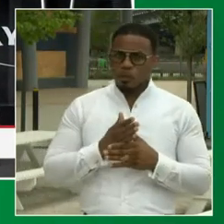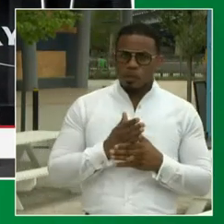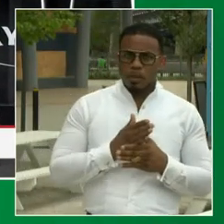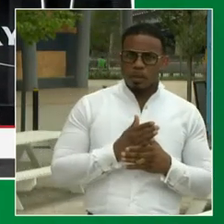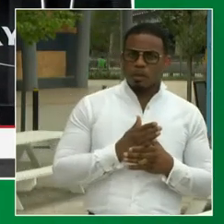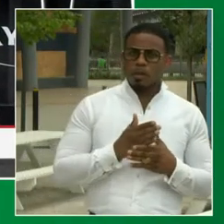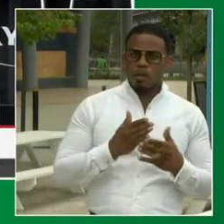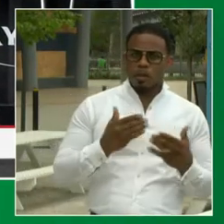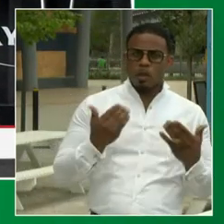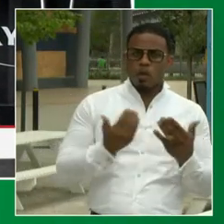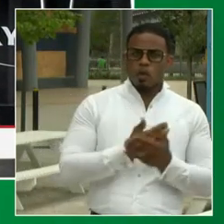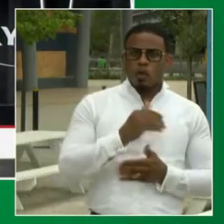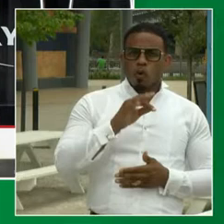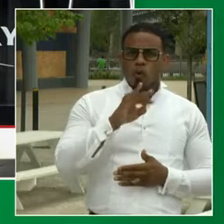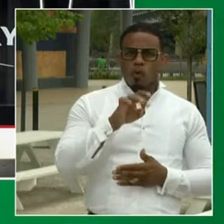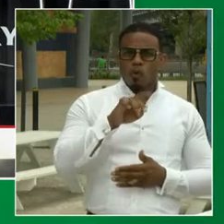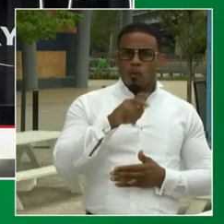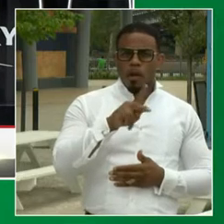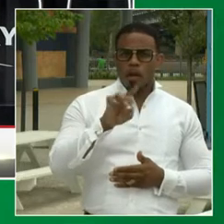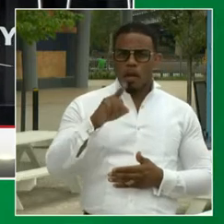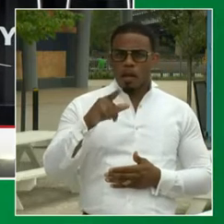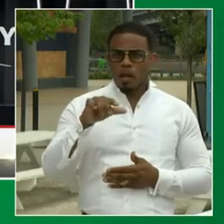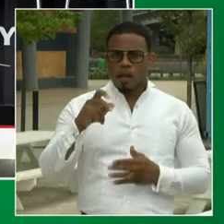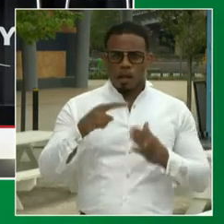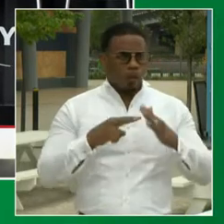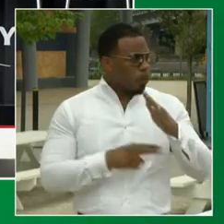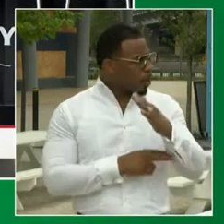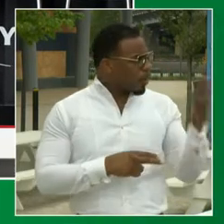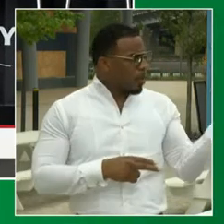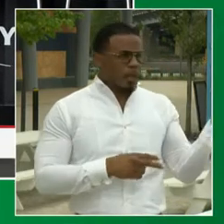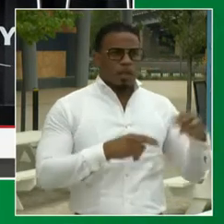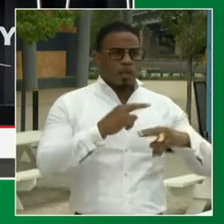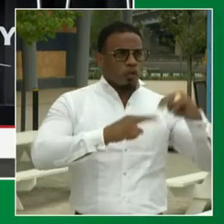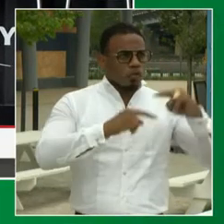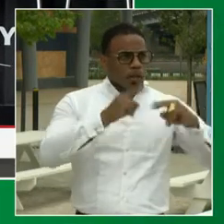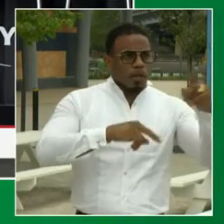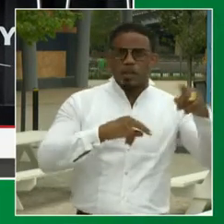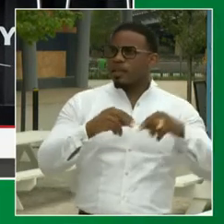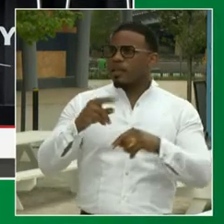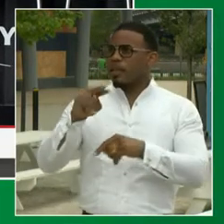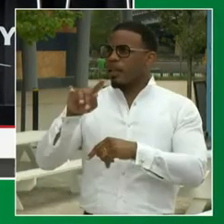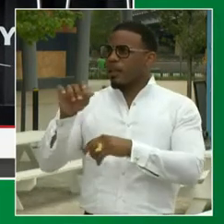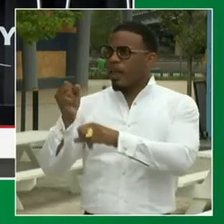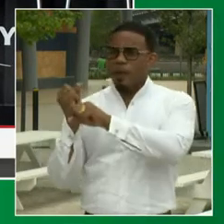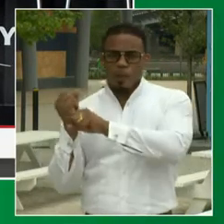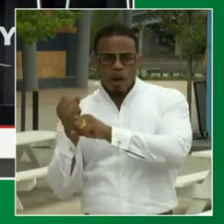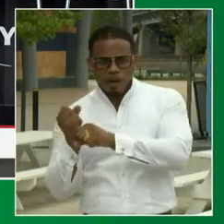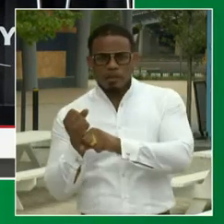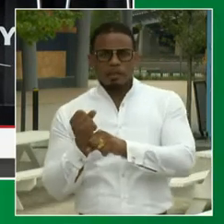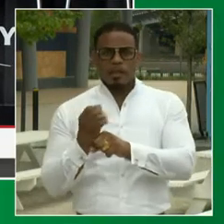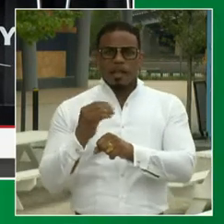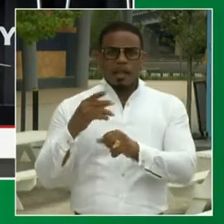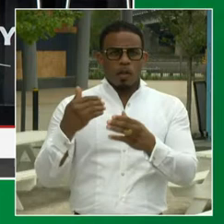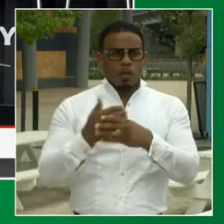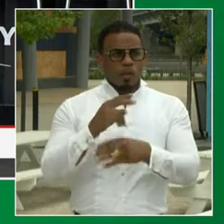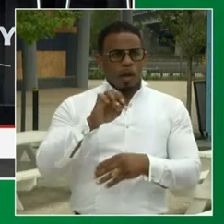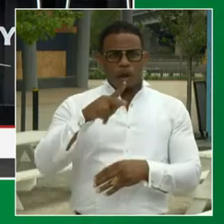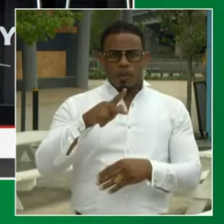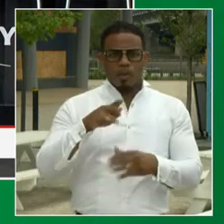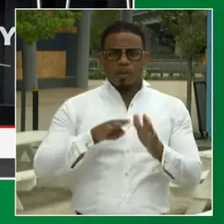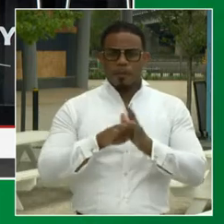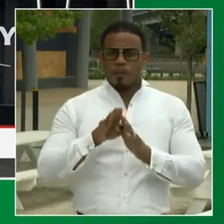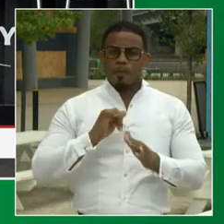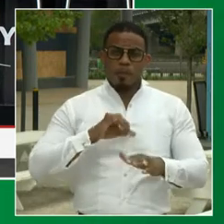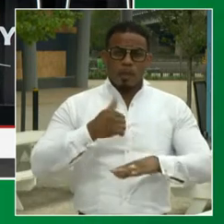the new Frederick Douglass Bridge construction, Nats Park, and this MRP development at the Marin. We were actually